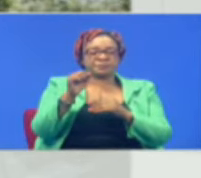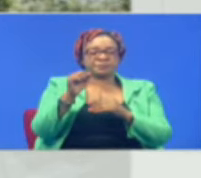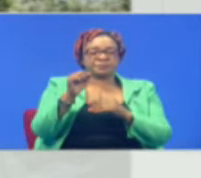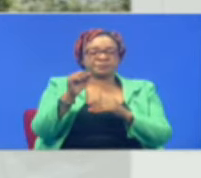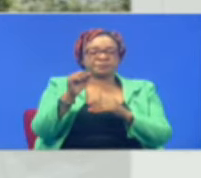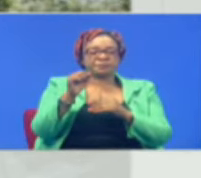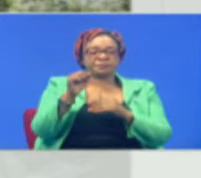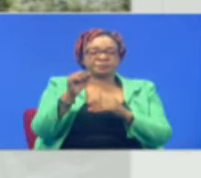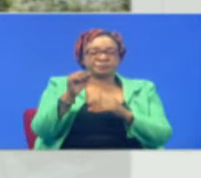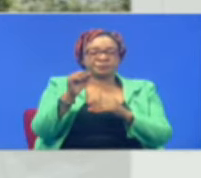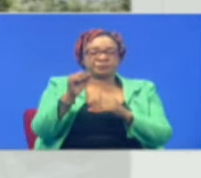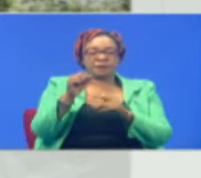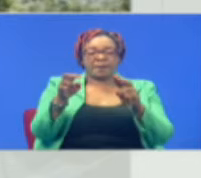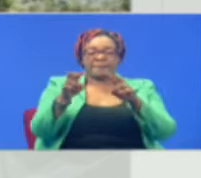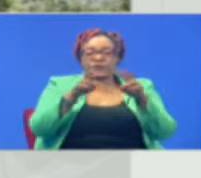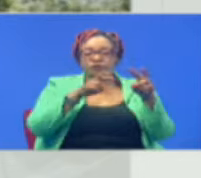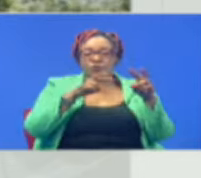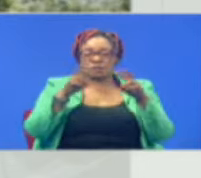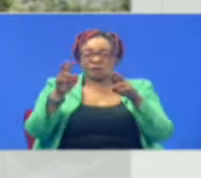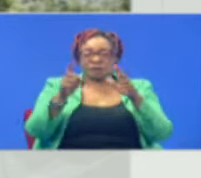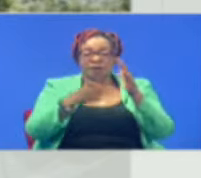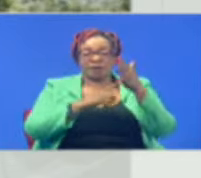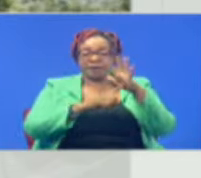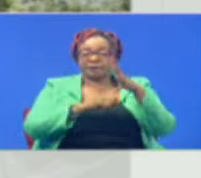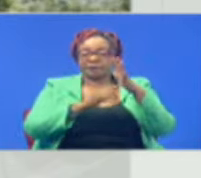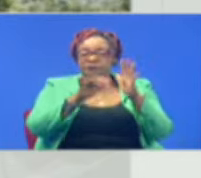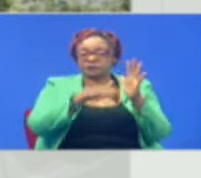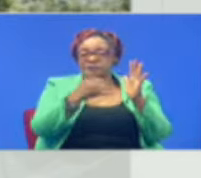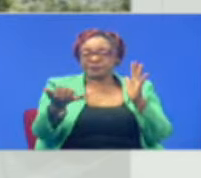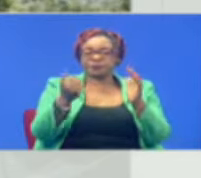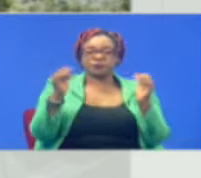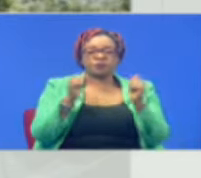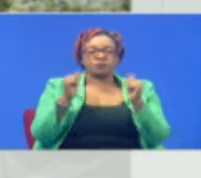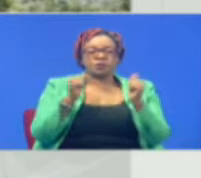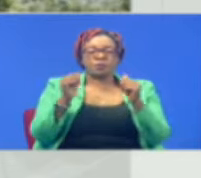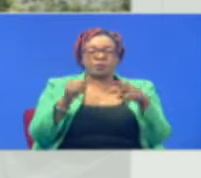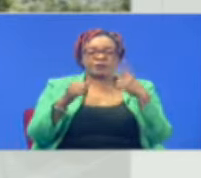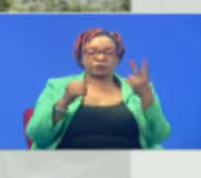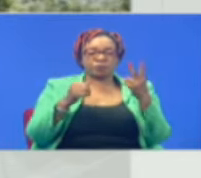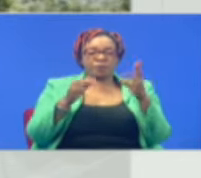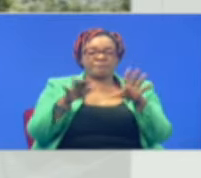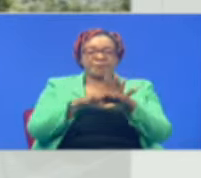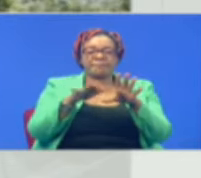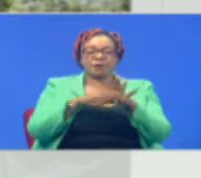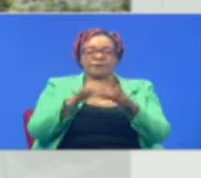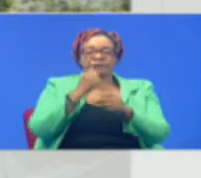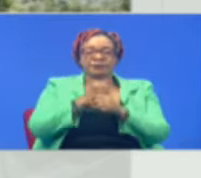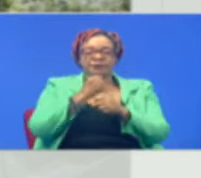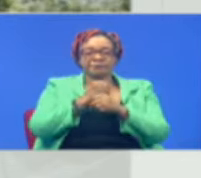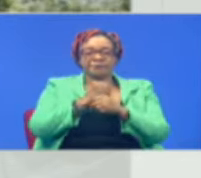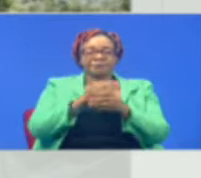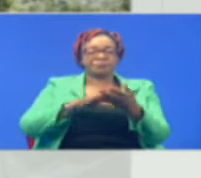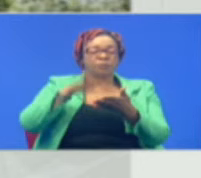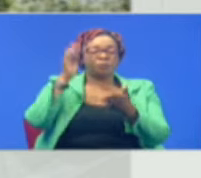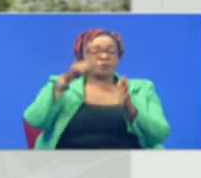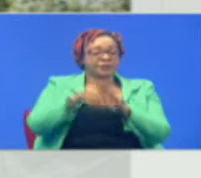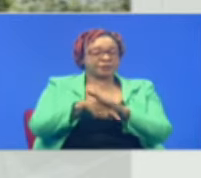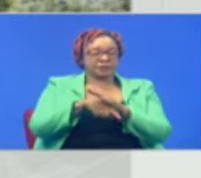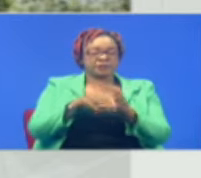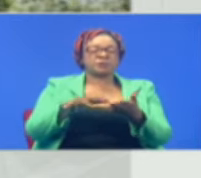a patrol aircraft has crashed in Nanyuki with two members of staff aboard. More details as and when we